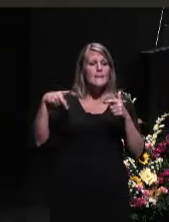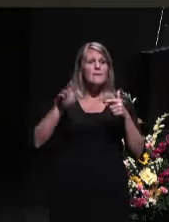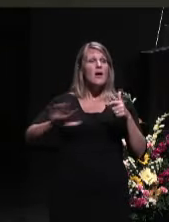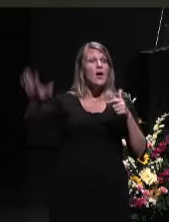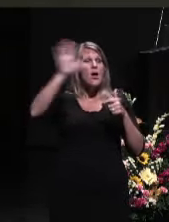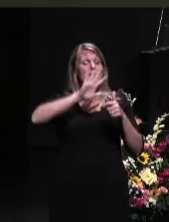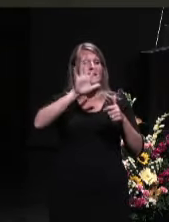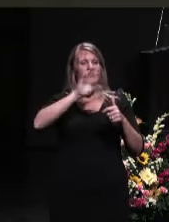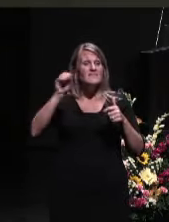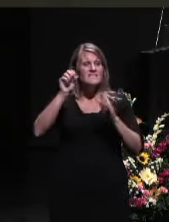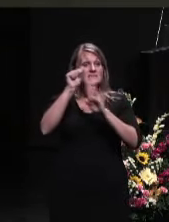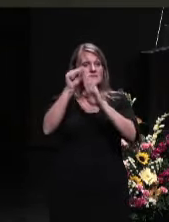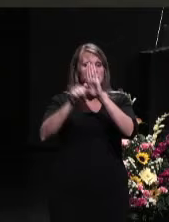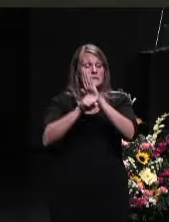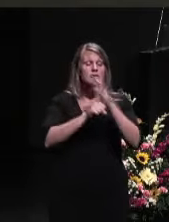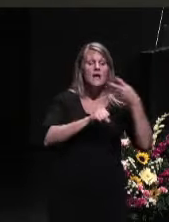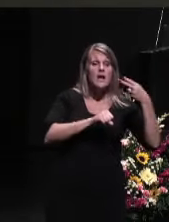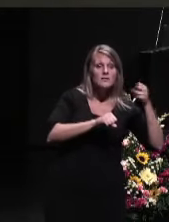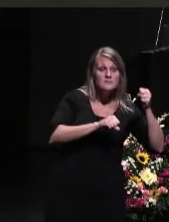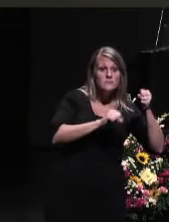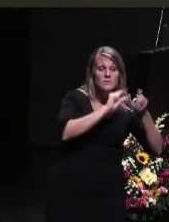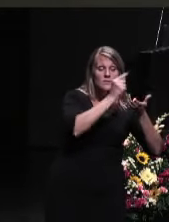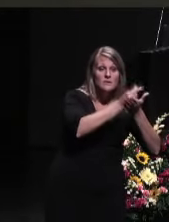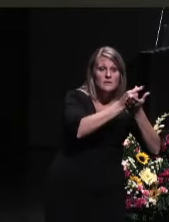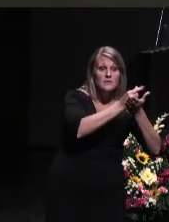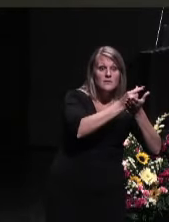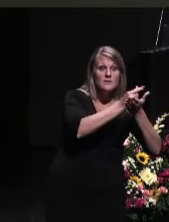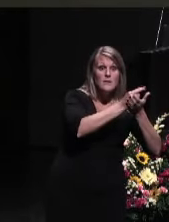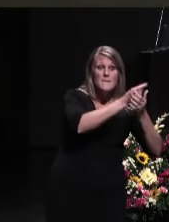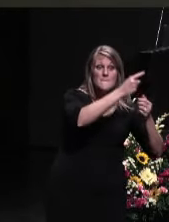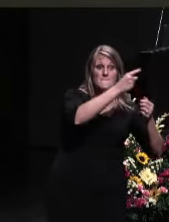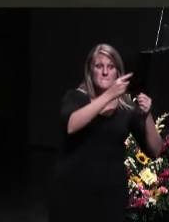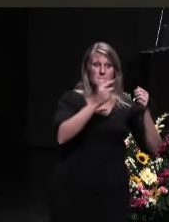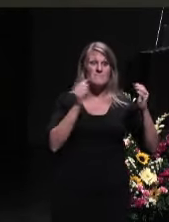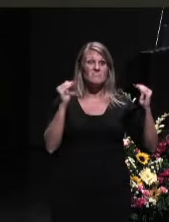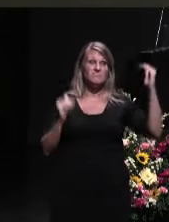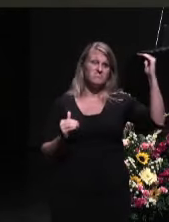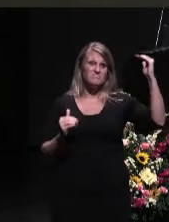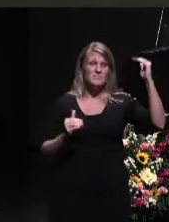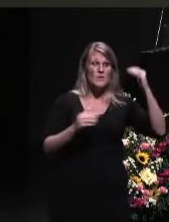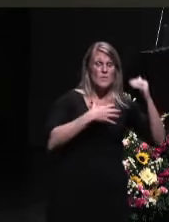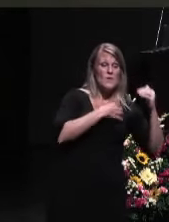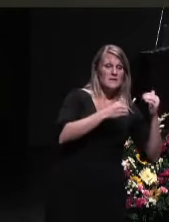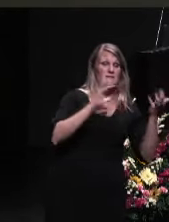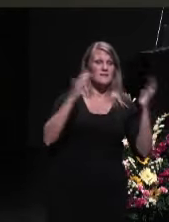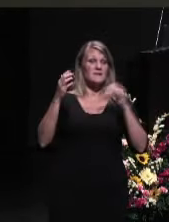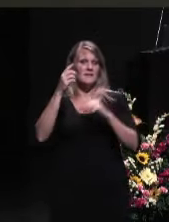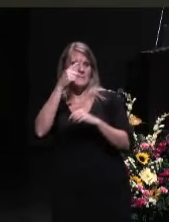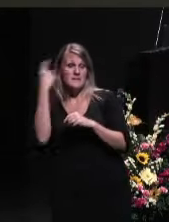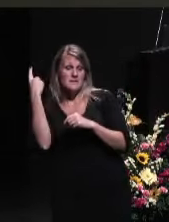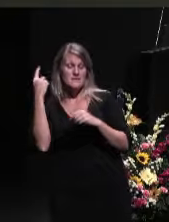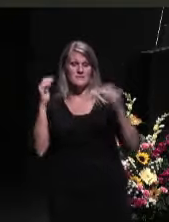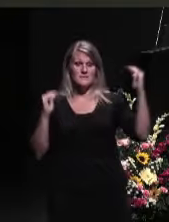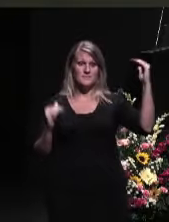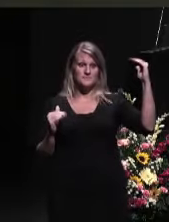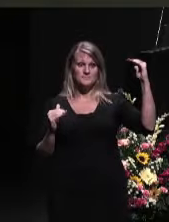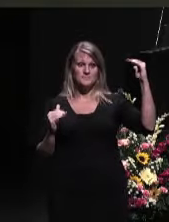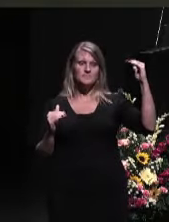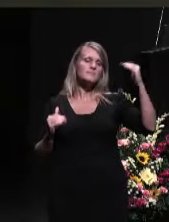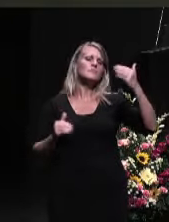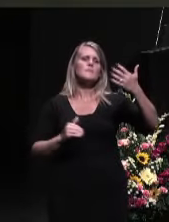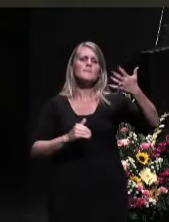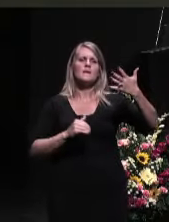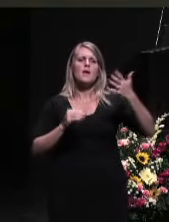states in high school graduation rates for black versus white students. We're the 43rd state from the bottom in terms